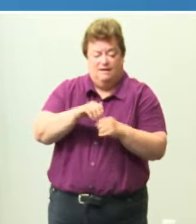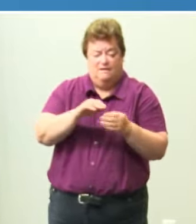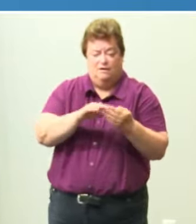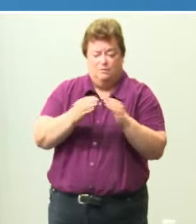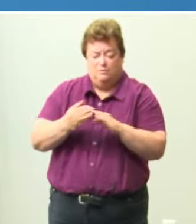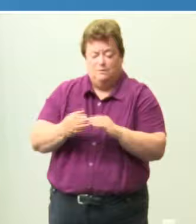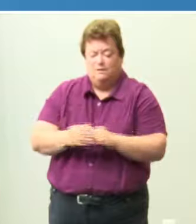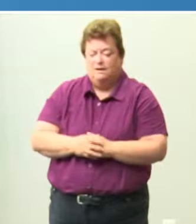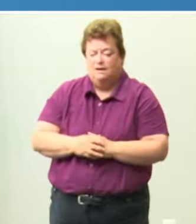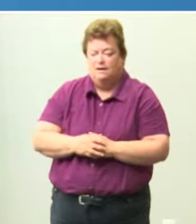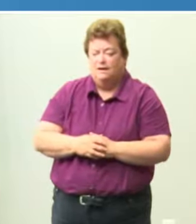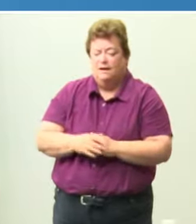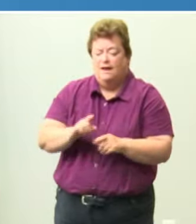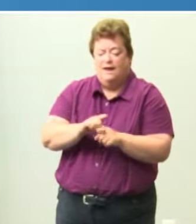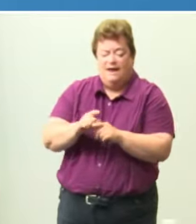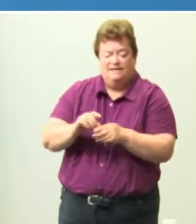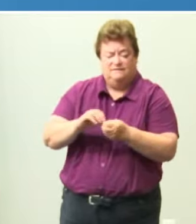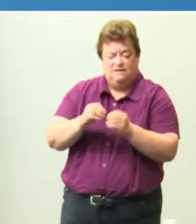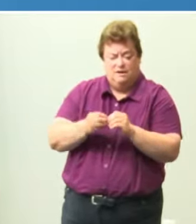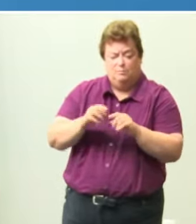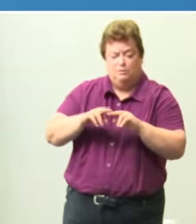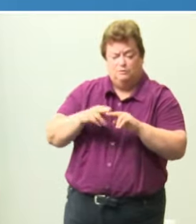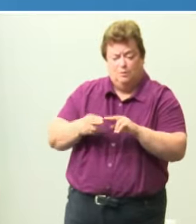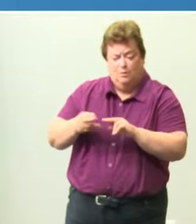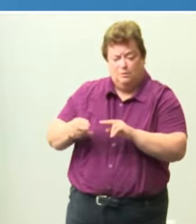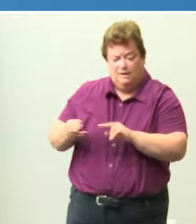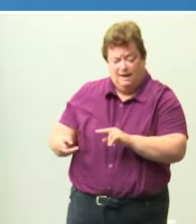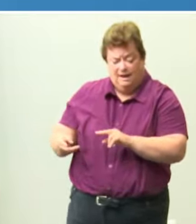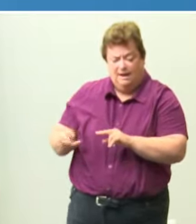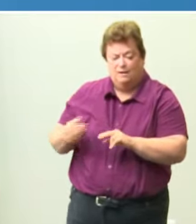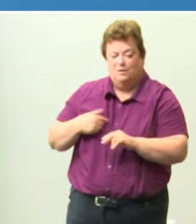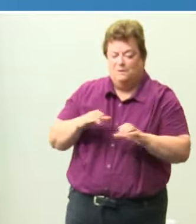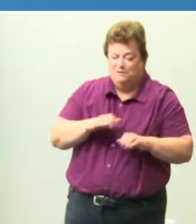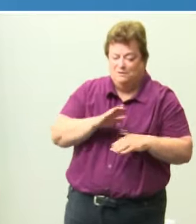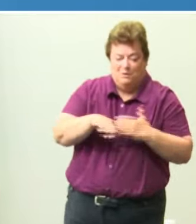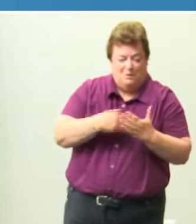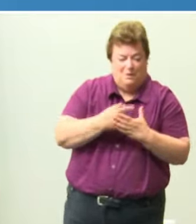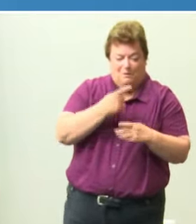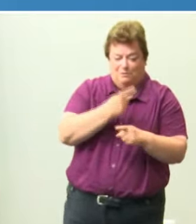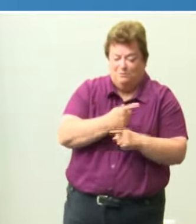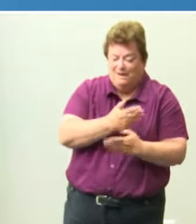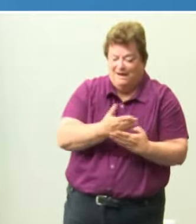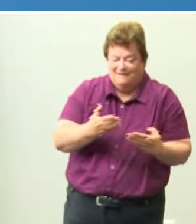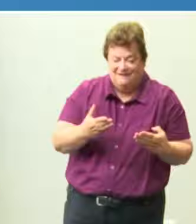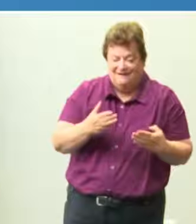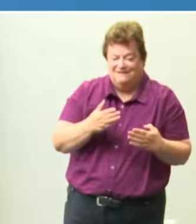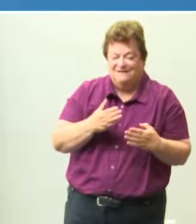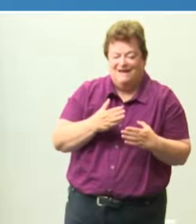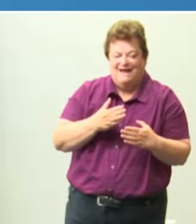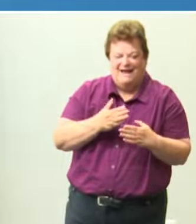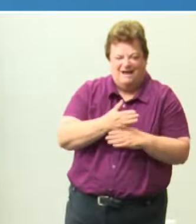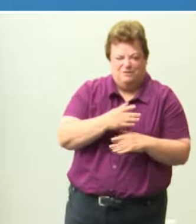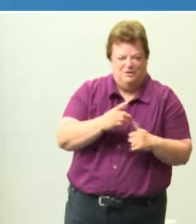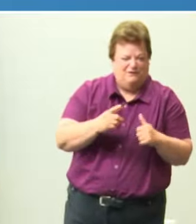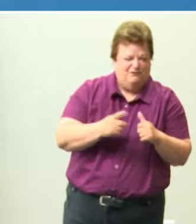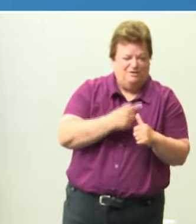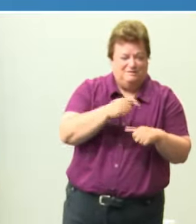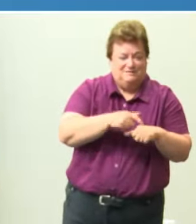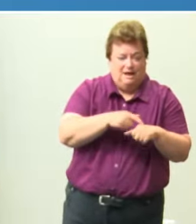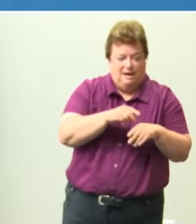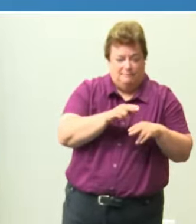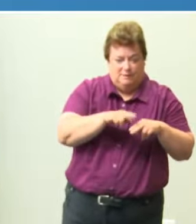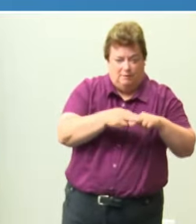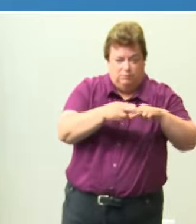of course, as cases went down, when we did all the right things after the kind of original surge and started getting